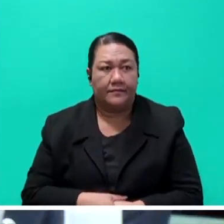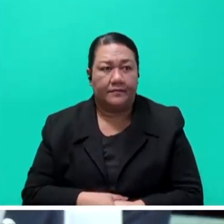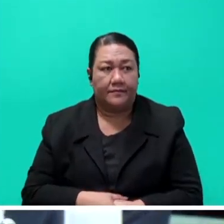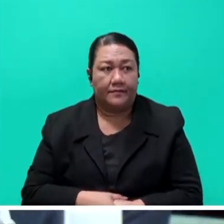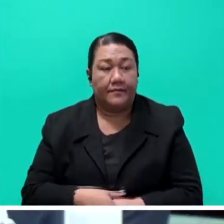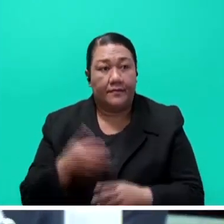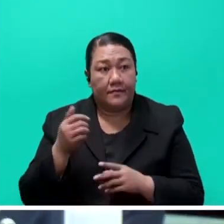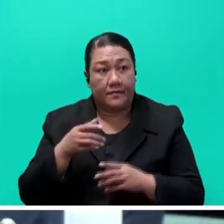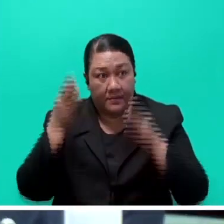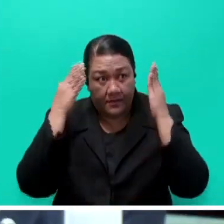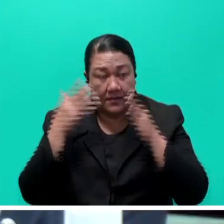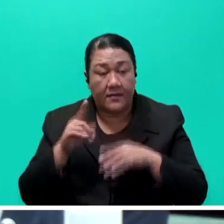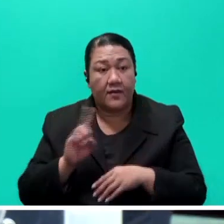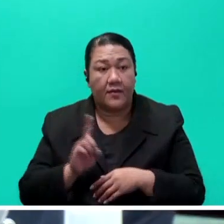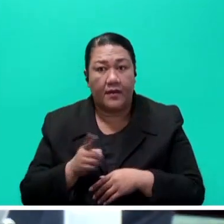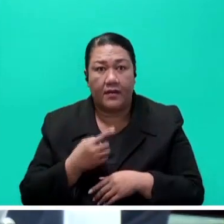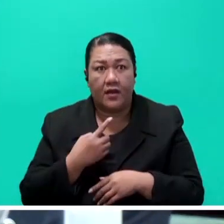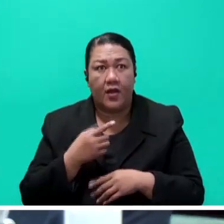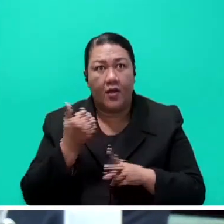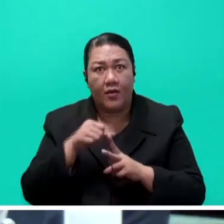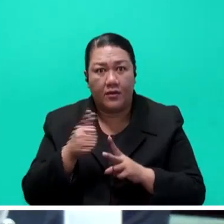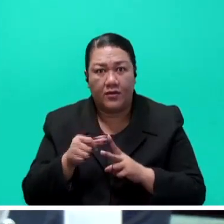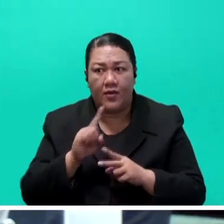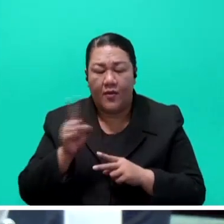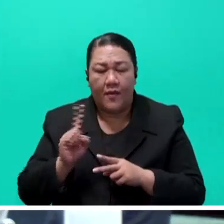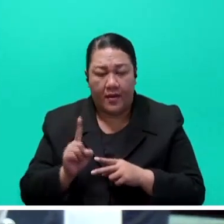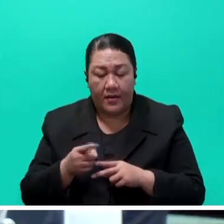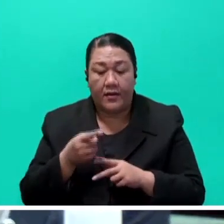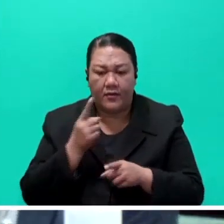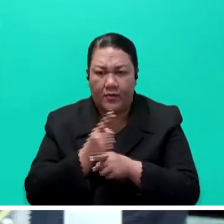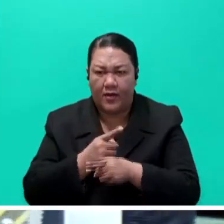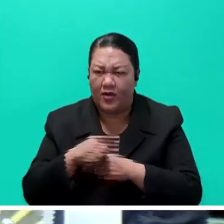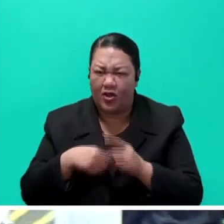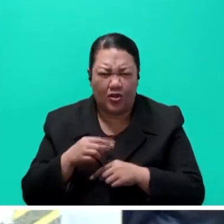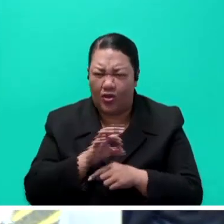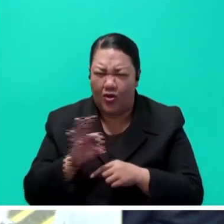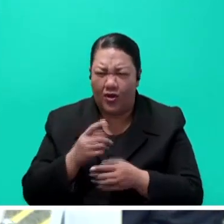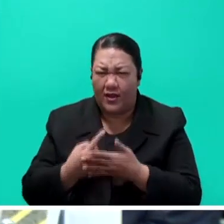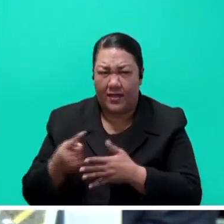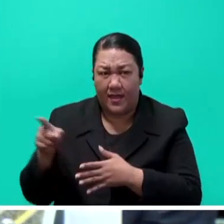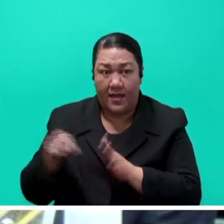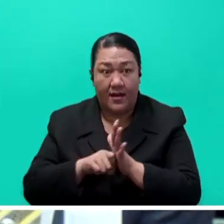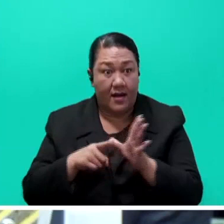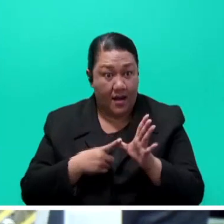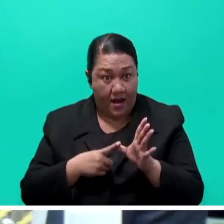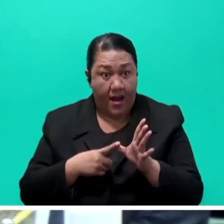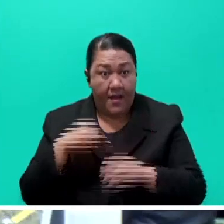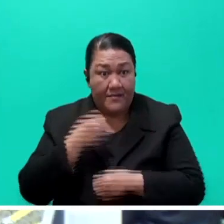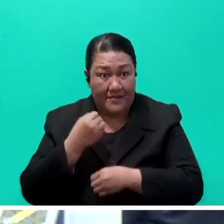are not only with Rarawai mills. The other two mills, Latoka and Lambasa, are no exception. Both are similarly